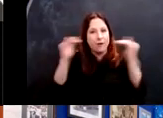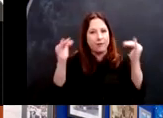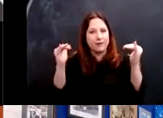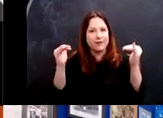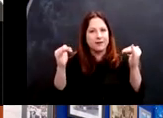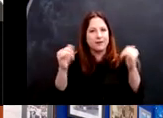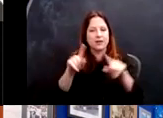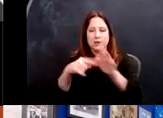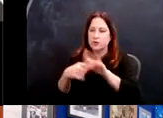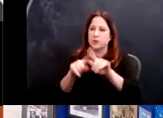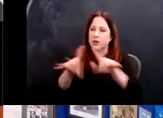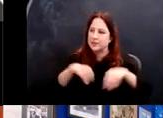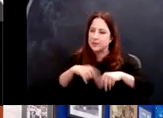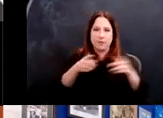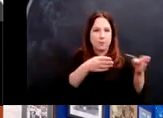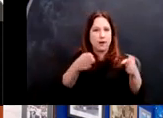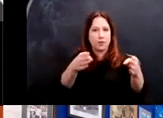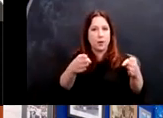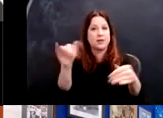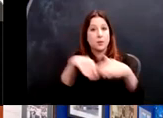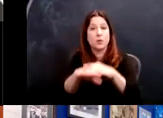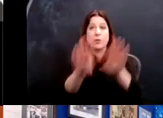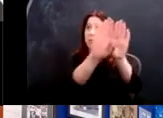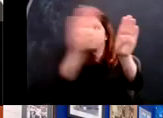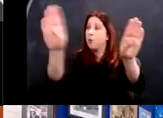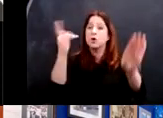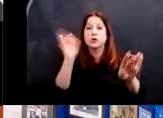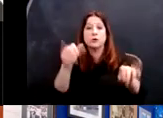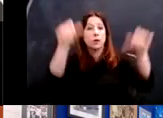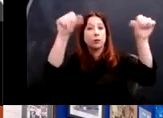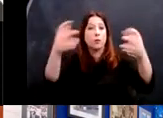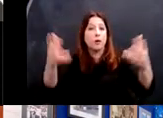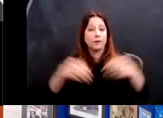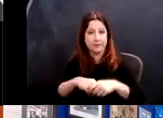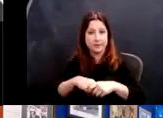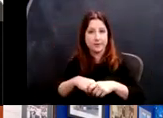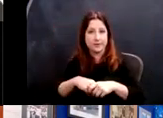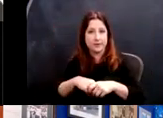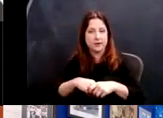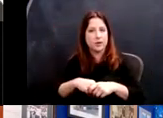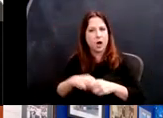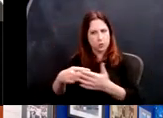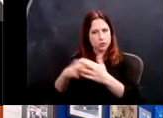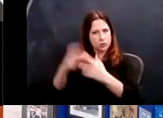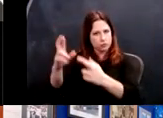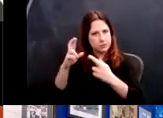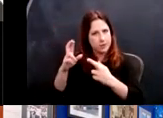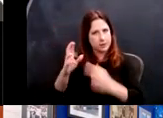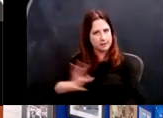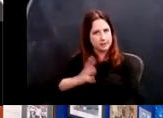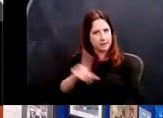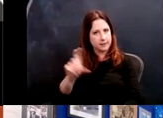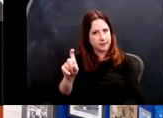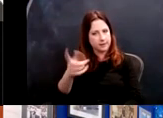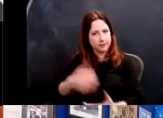and the people there? What do they see on the walls? How are people treated? Dignity, respect. So we have to really think about